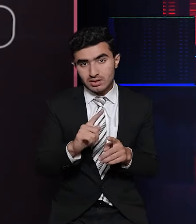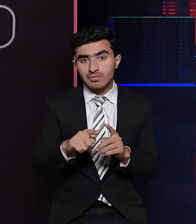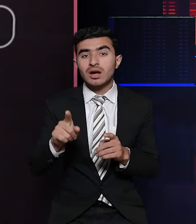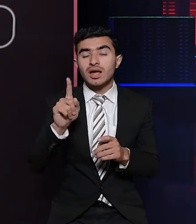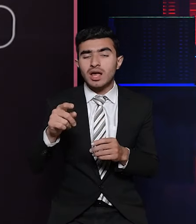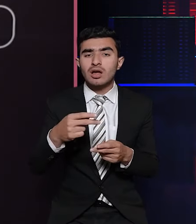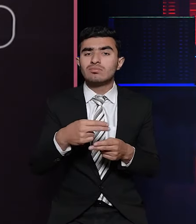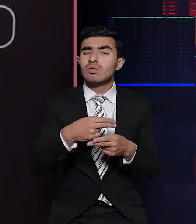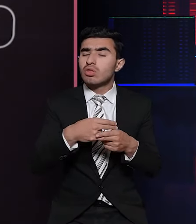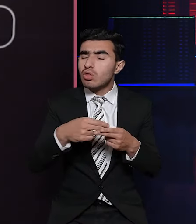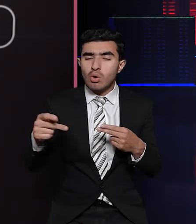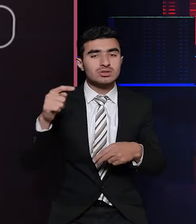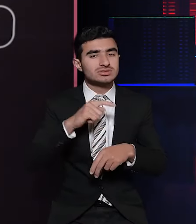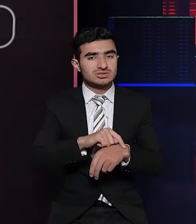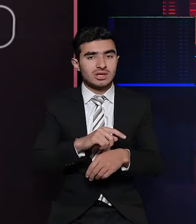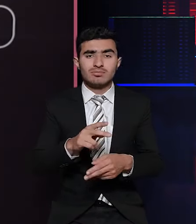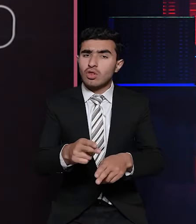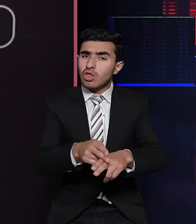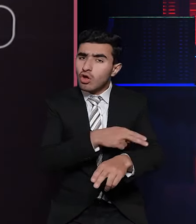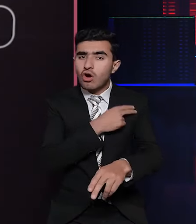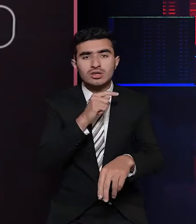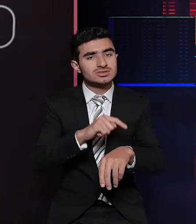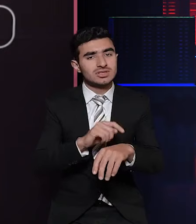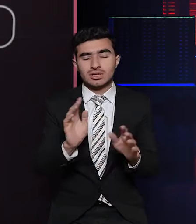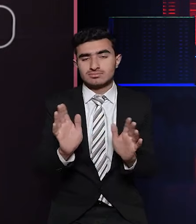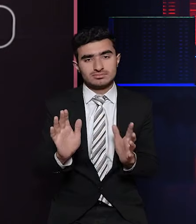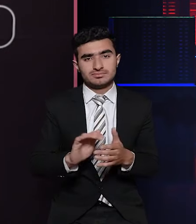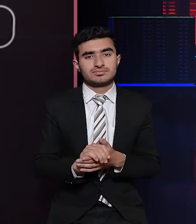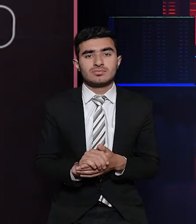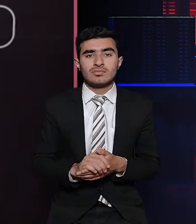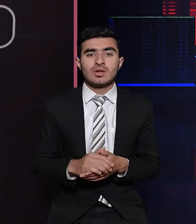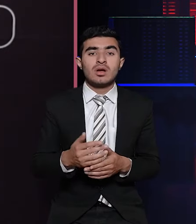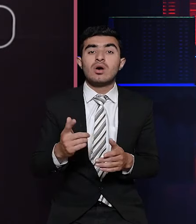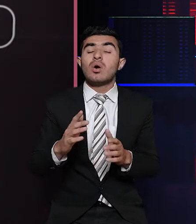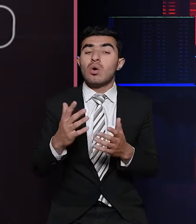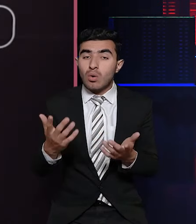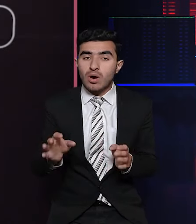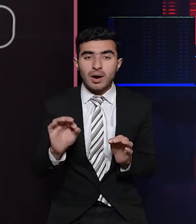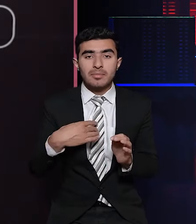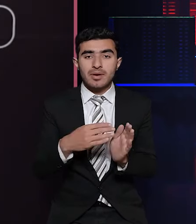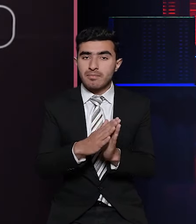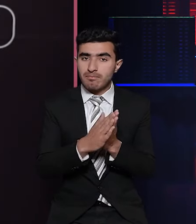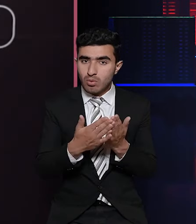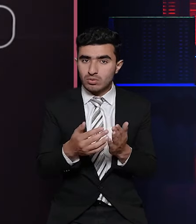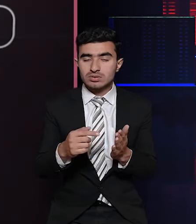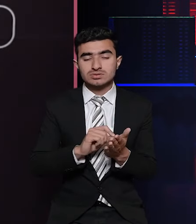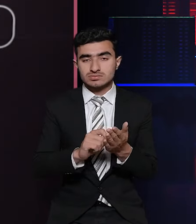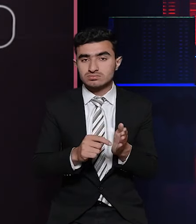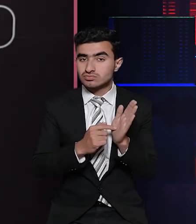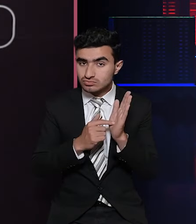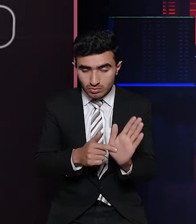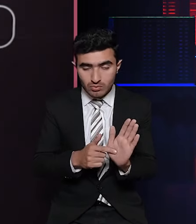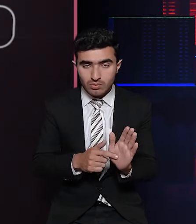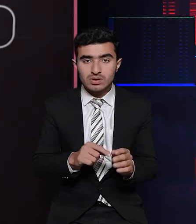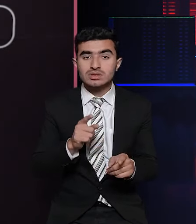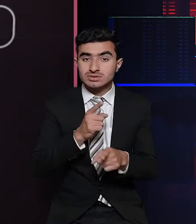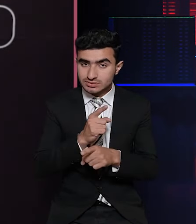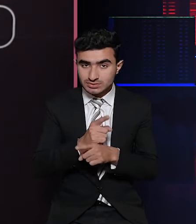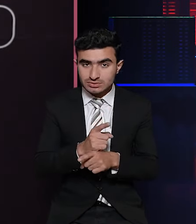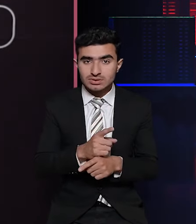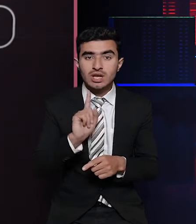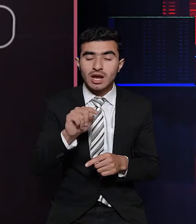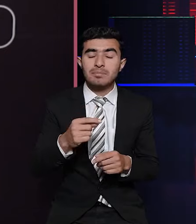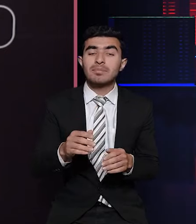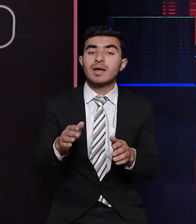long term nahi kar sakte hain. Isliye meri book jo hai, it's trying to tell you ki aap ek balanced lifestyle follow karein.